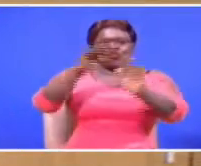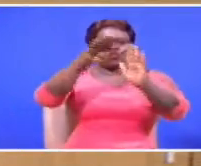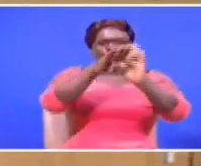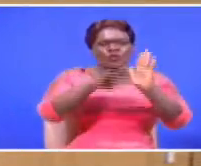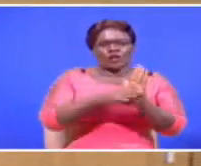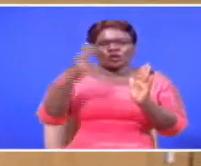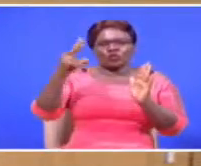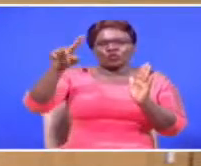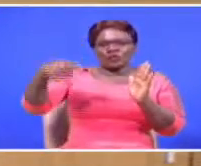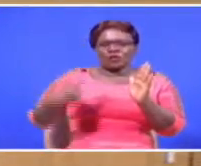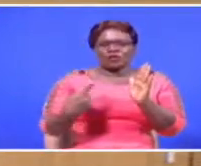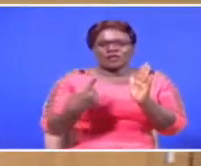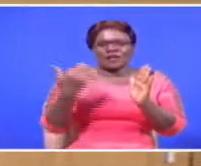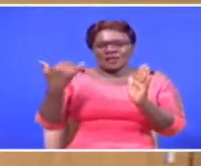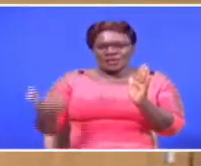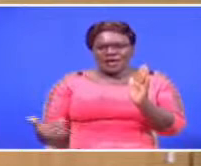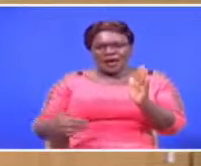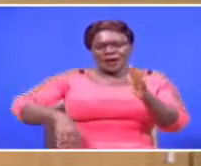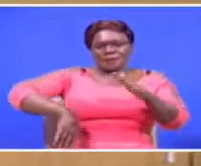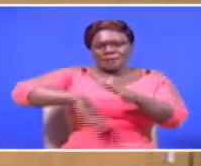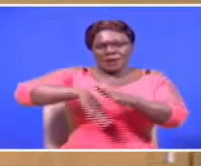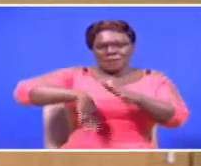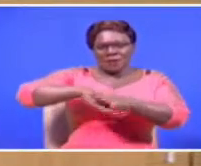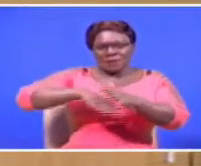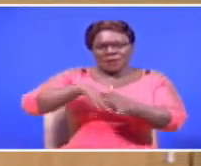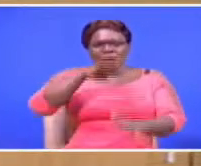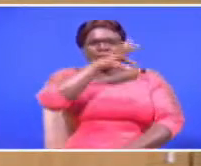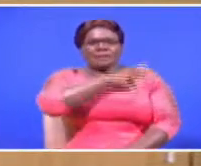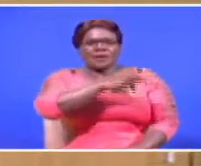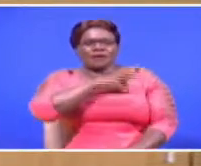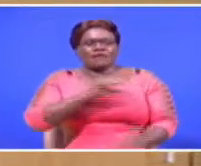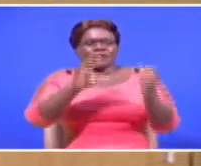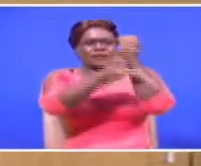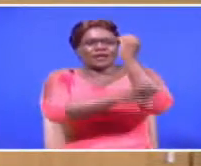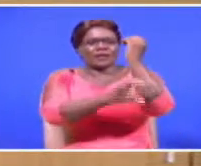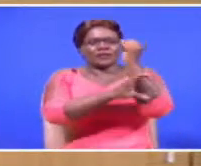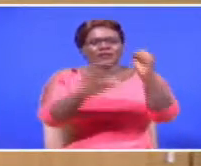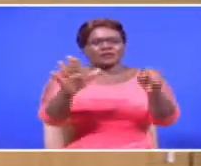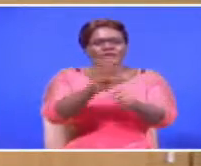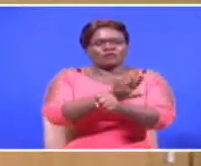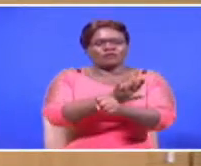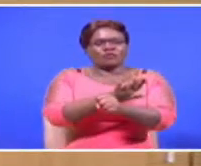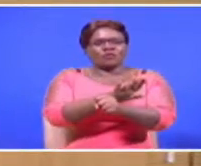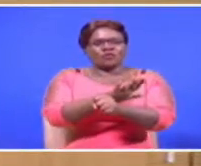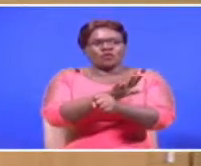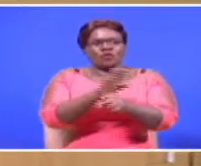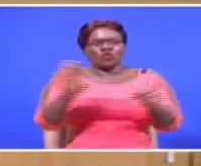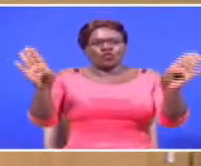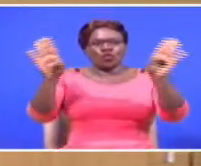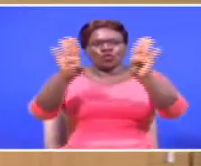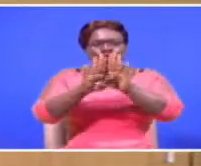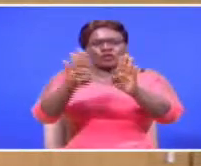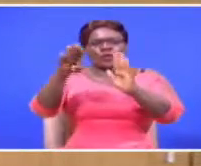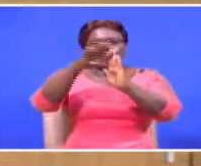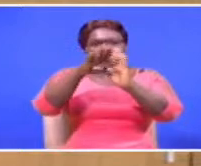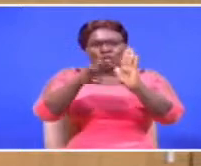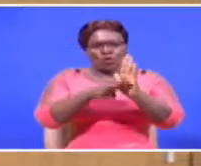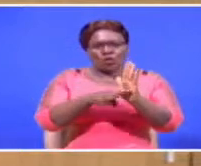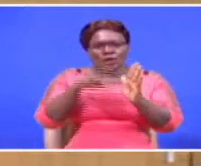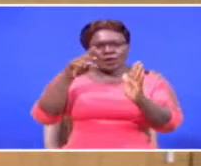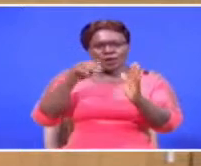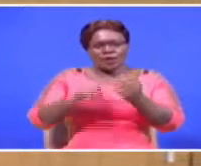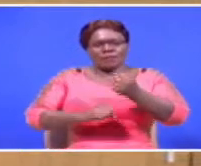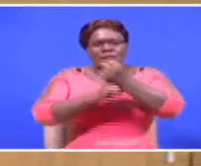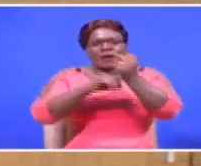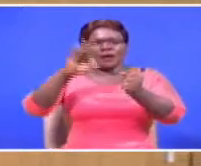over 2,000 junior soccer players are said to benefit across the country as the curtains came down on the program, which is aided